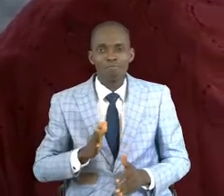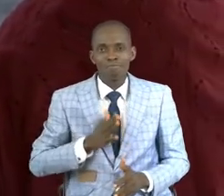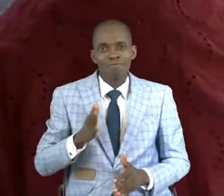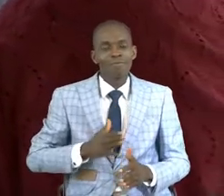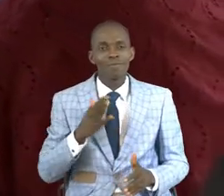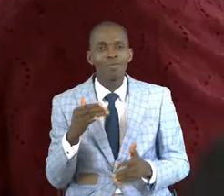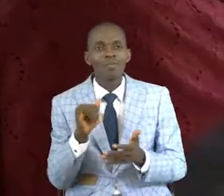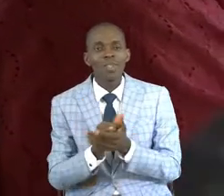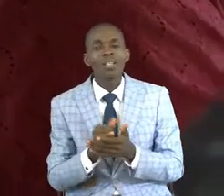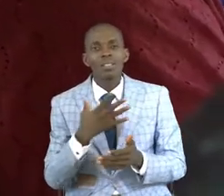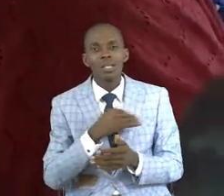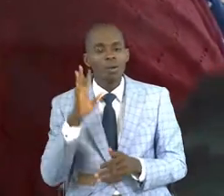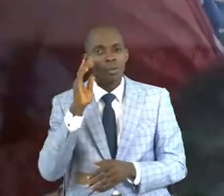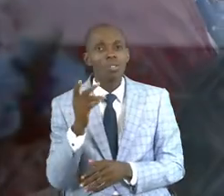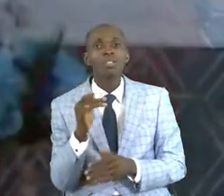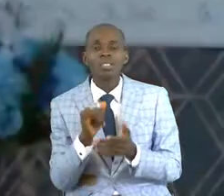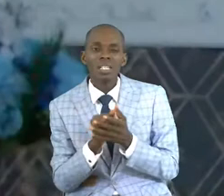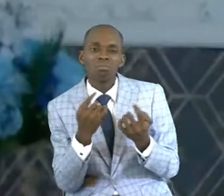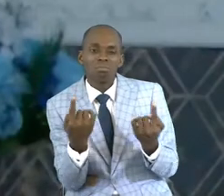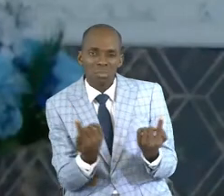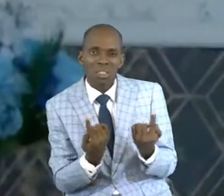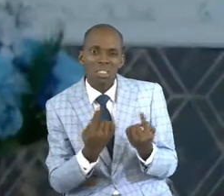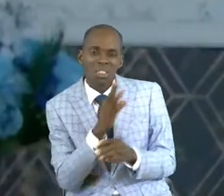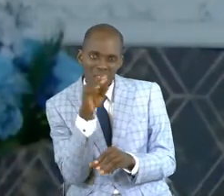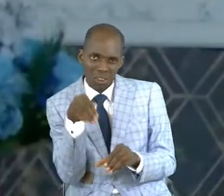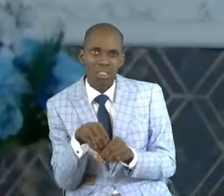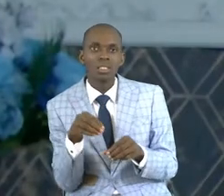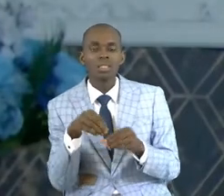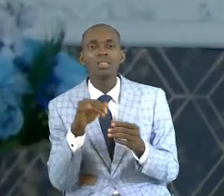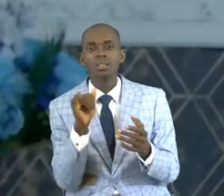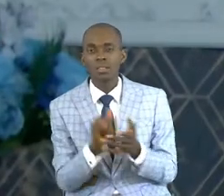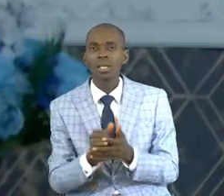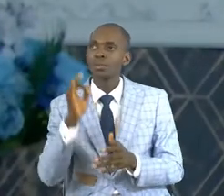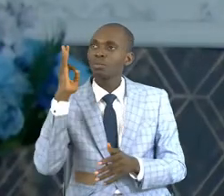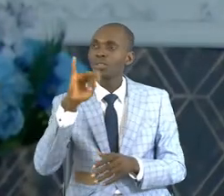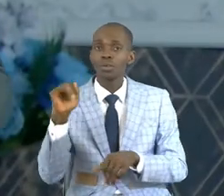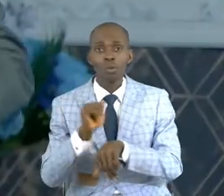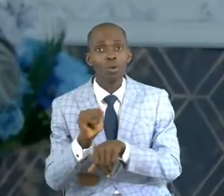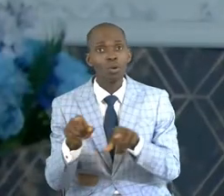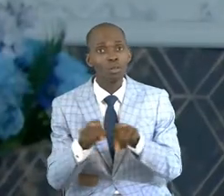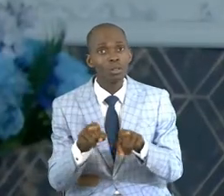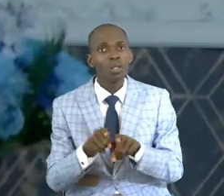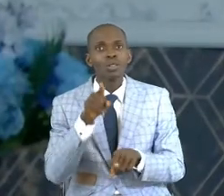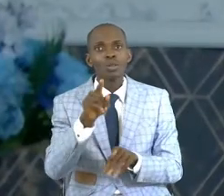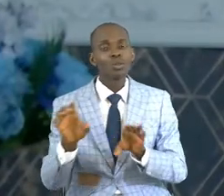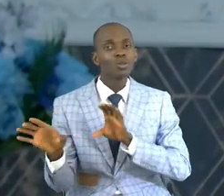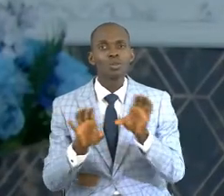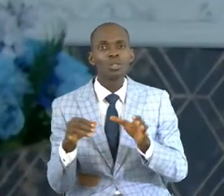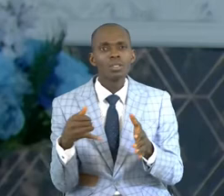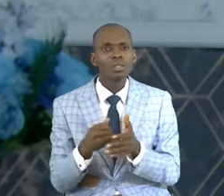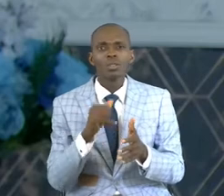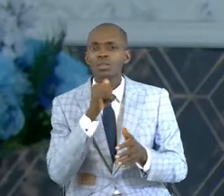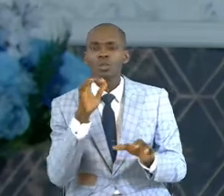that's the iniquity associated with the profession of preaching. And you're doing it, you're not doing anything